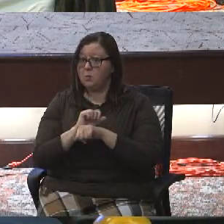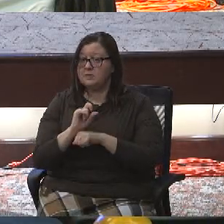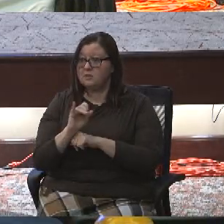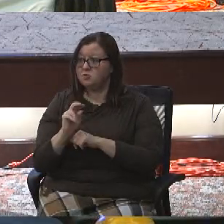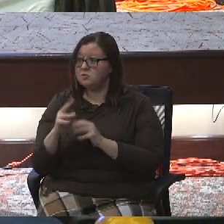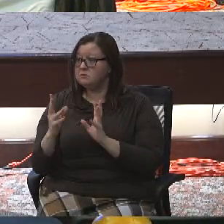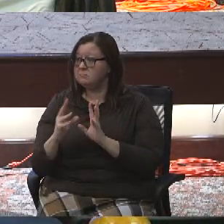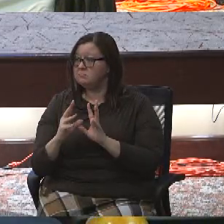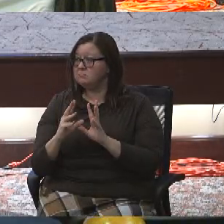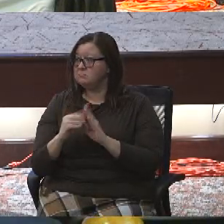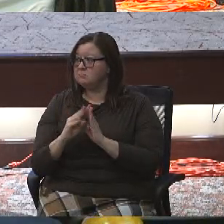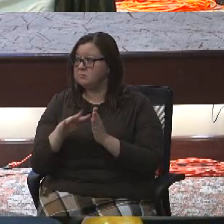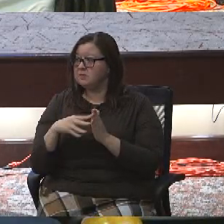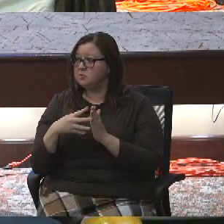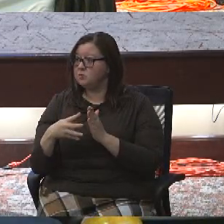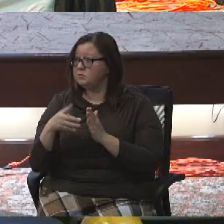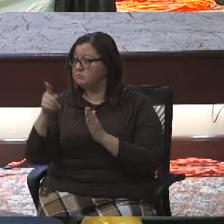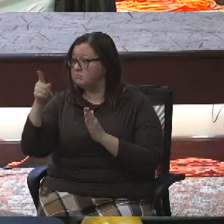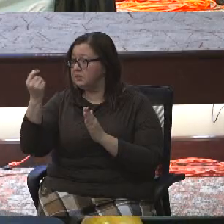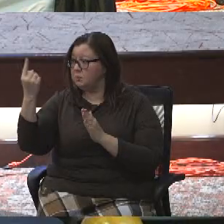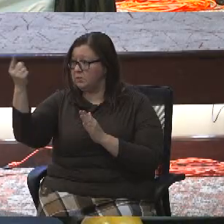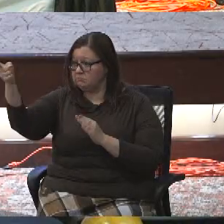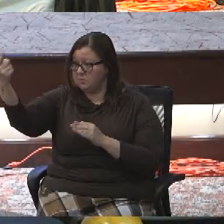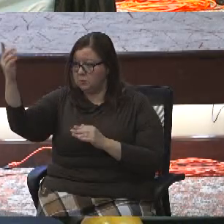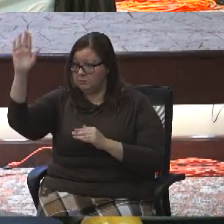item? Anyone?